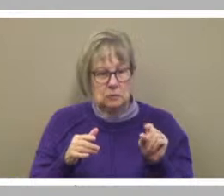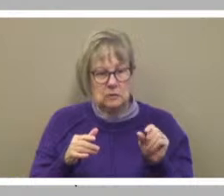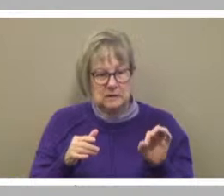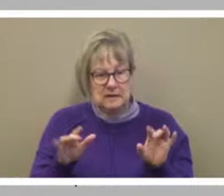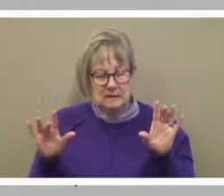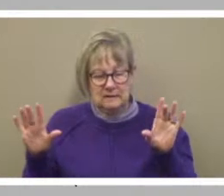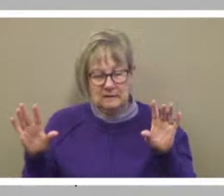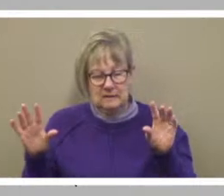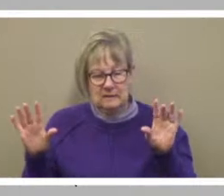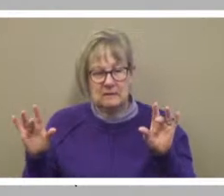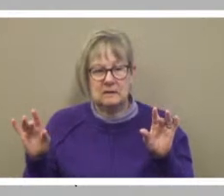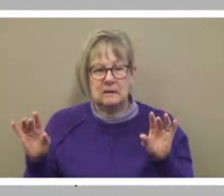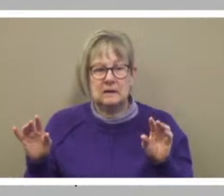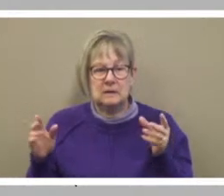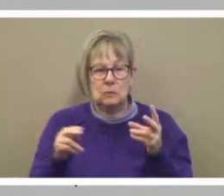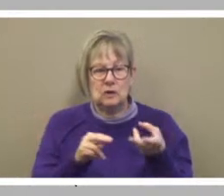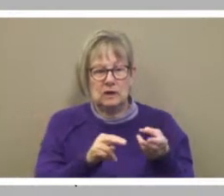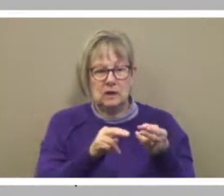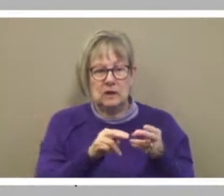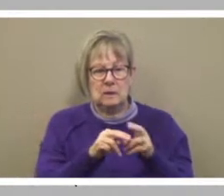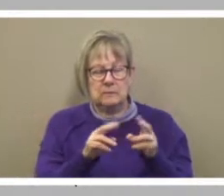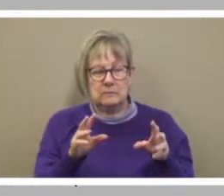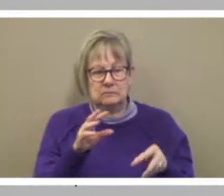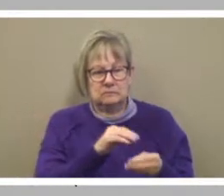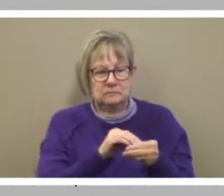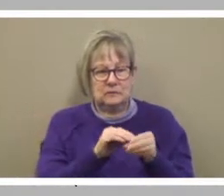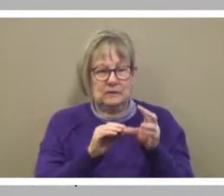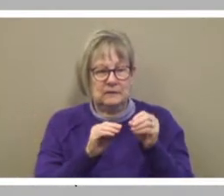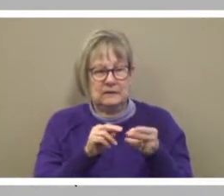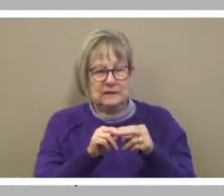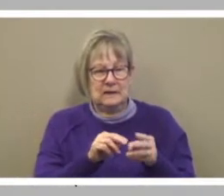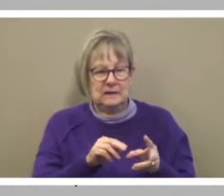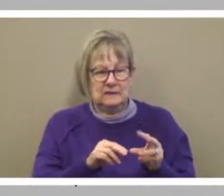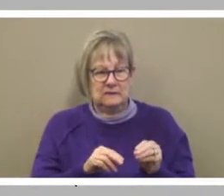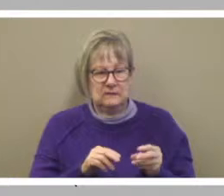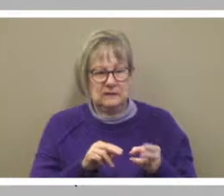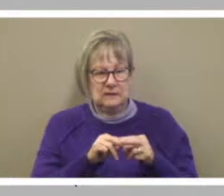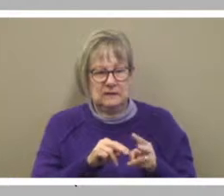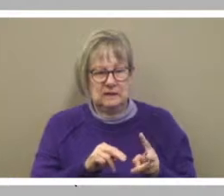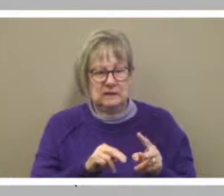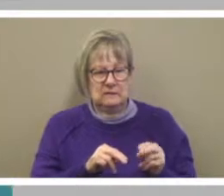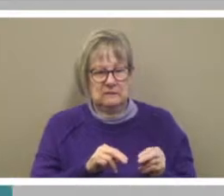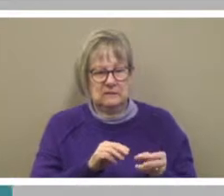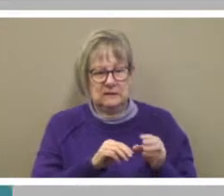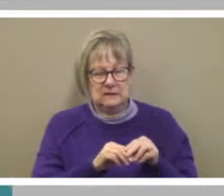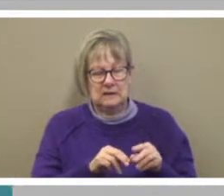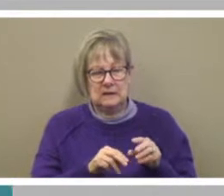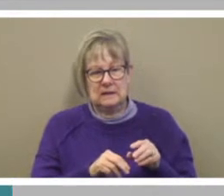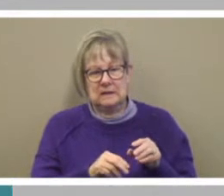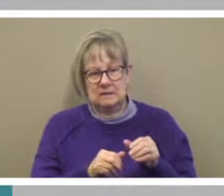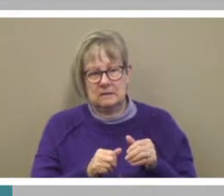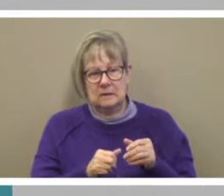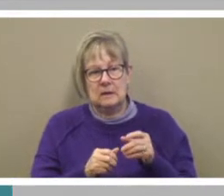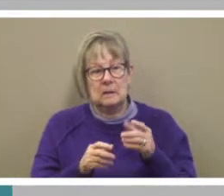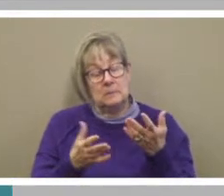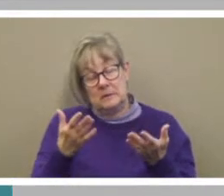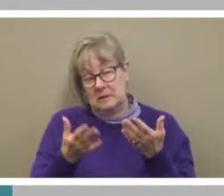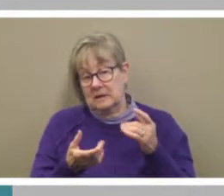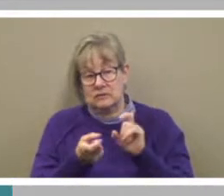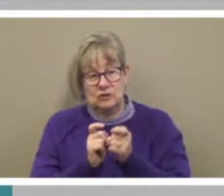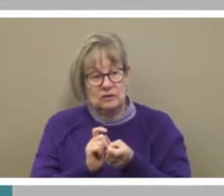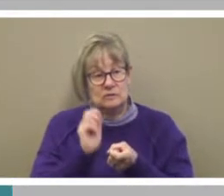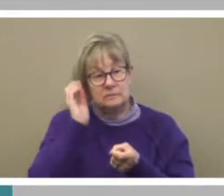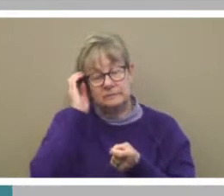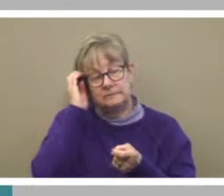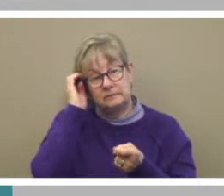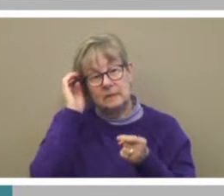29. And of course, this is all just based on our assumptions, and they are subject to change. So here's a reminder on